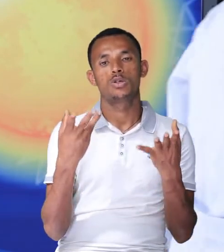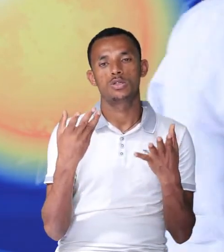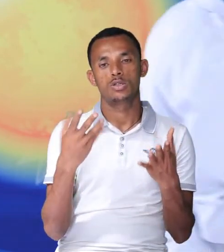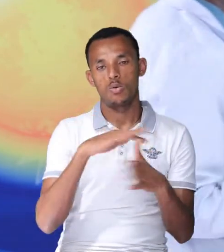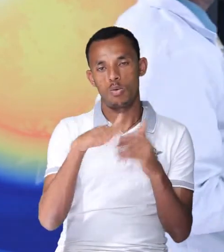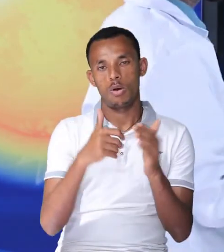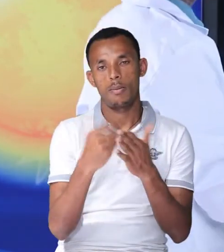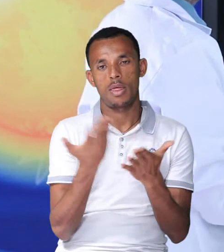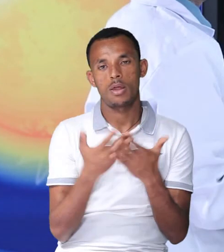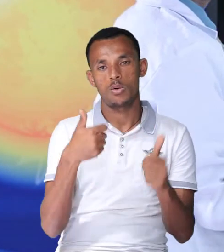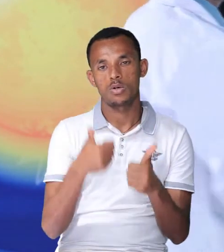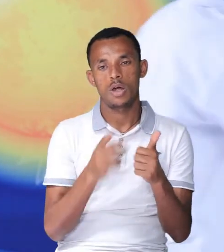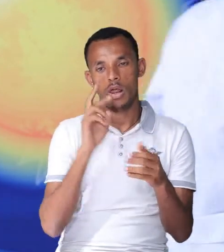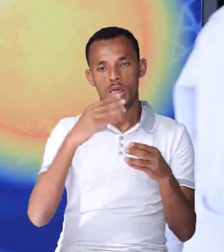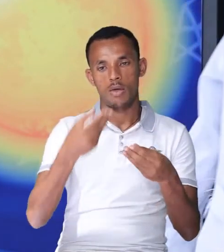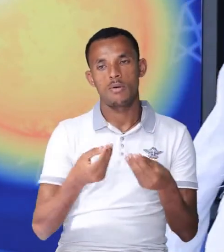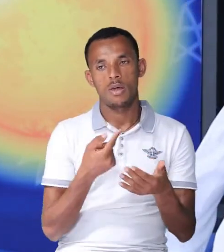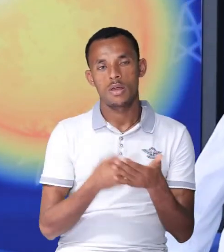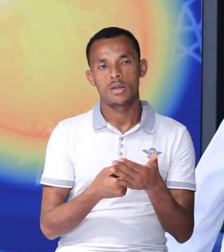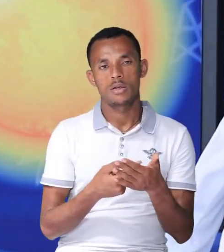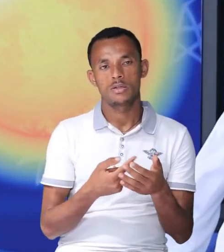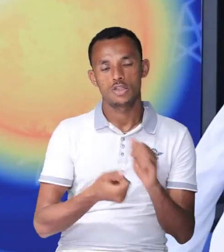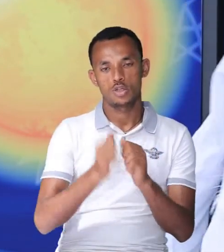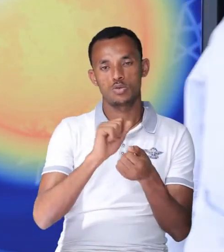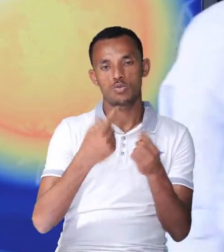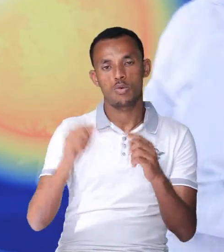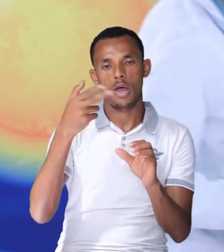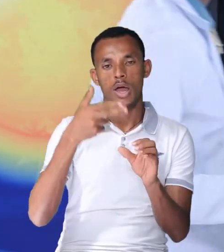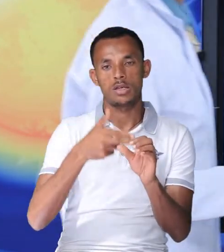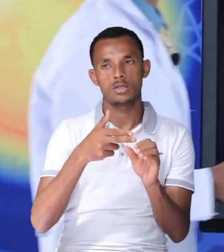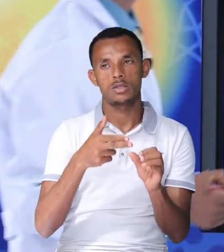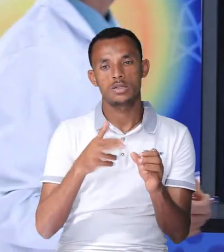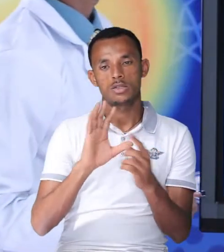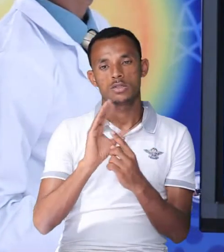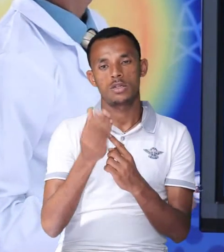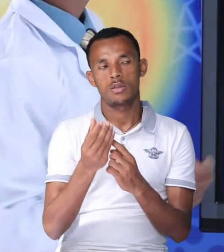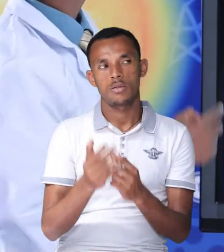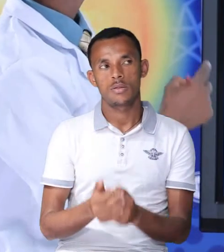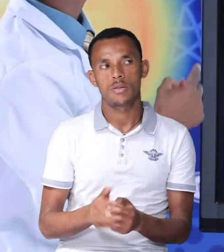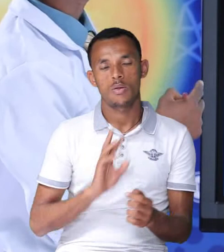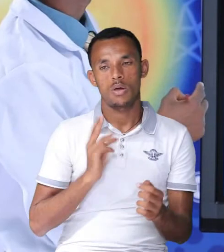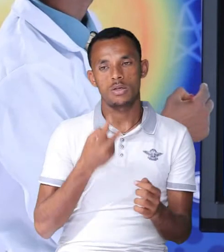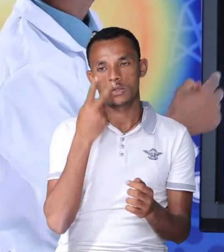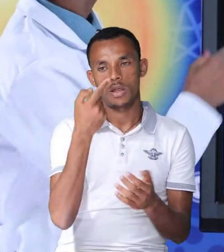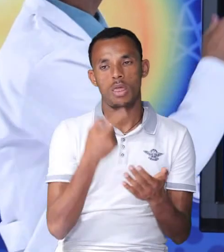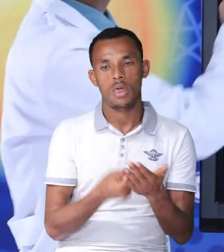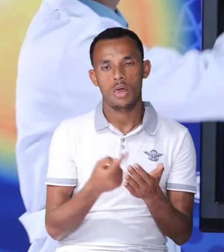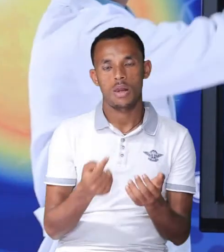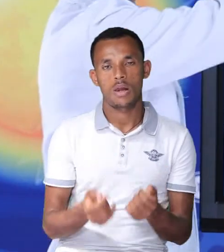all matters which are given here changes to gaseous status. We can see here.